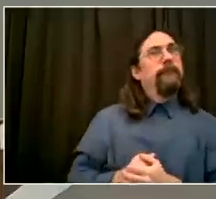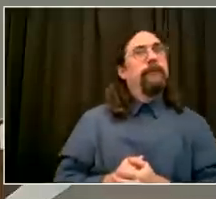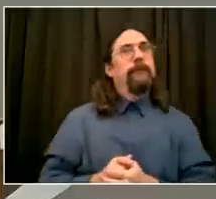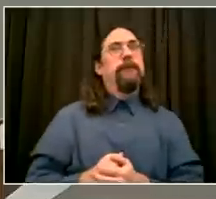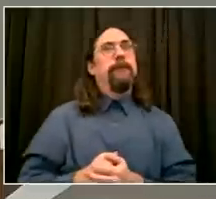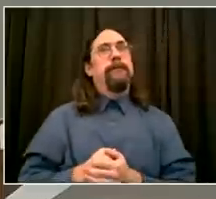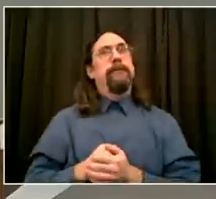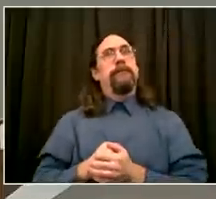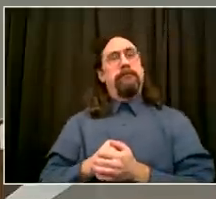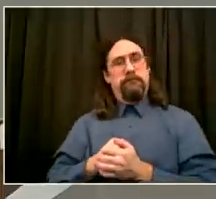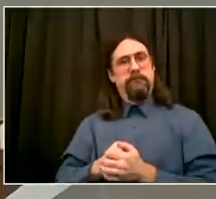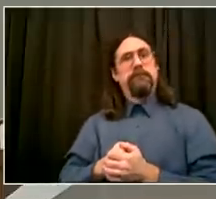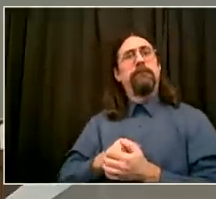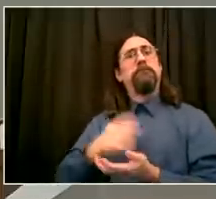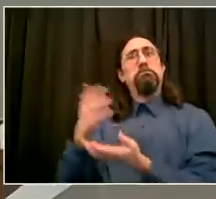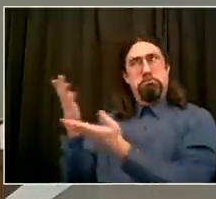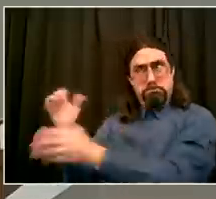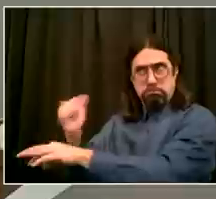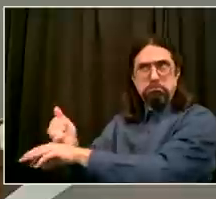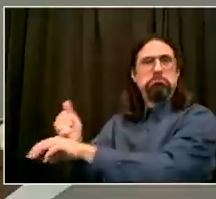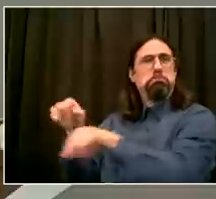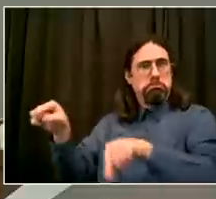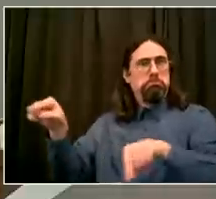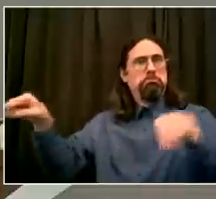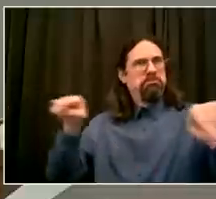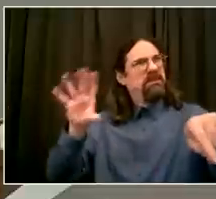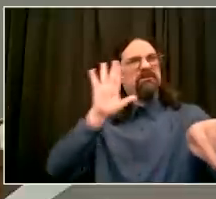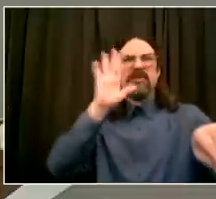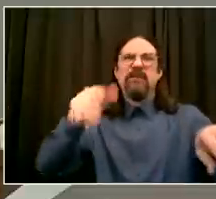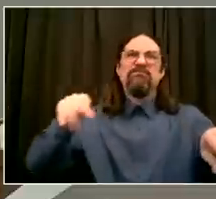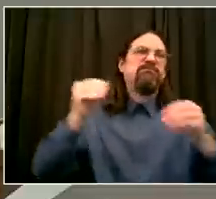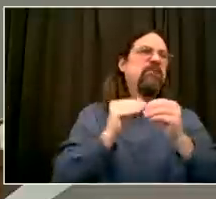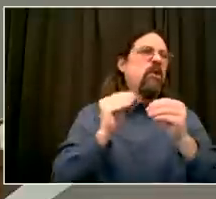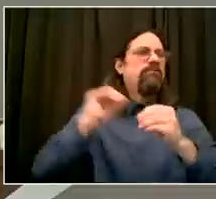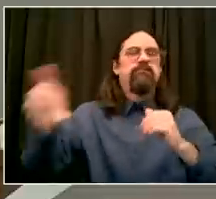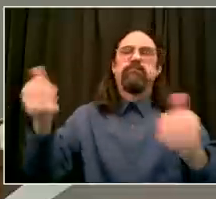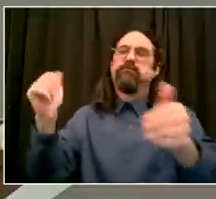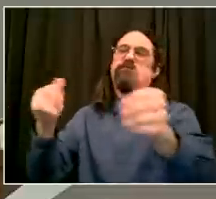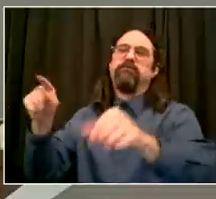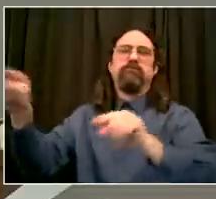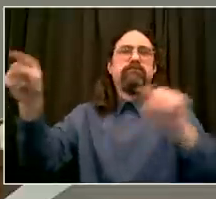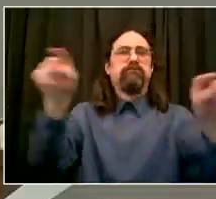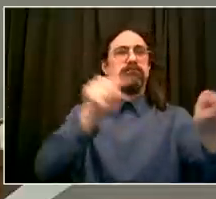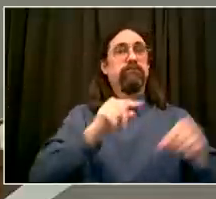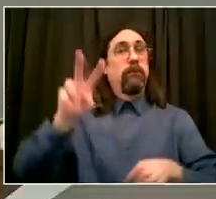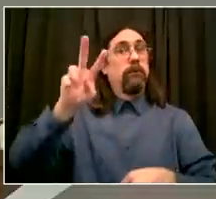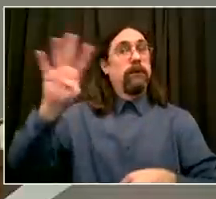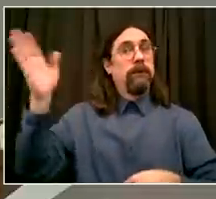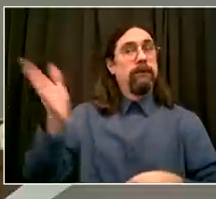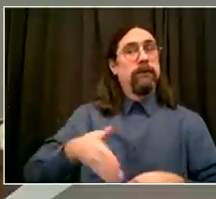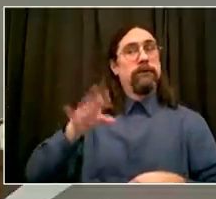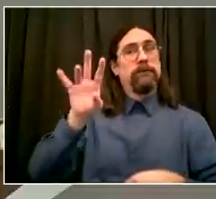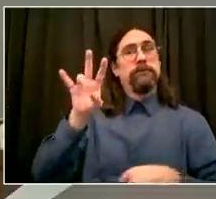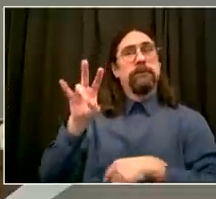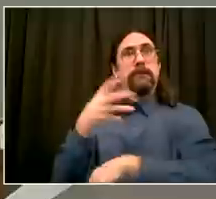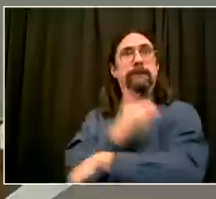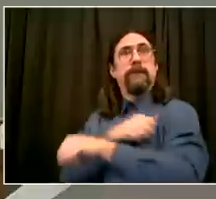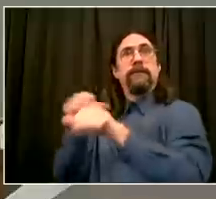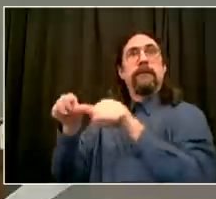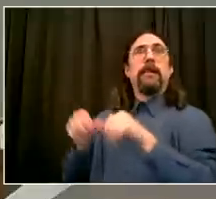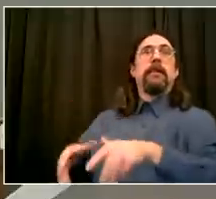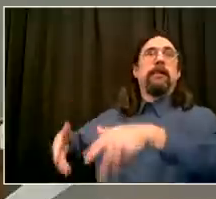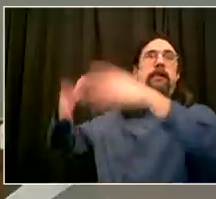to New Yorkers 75 and above. As a doctor, I've been waiting for the day to give my patients this vaccine. And whether they want to come at 2 a.m.